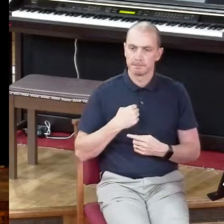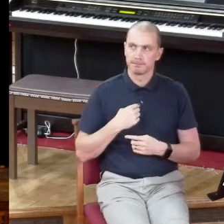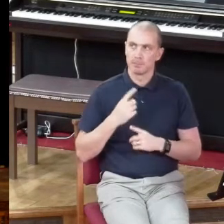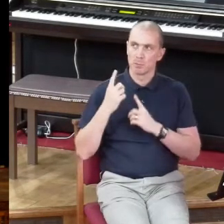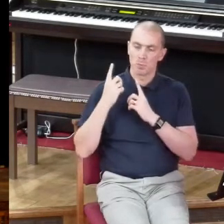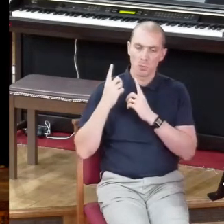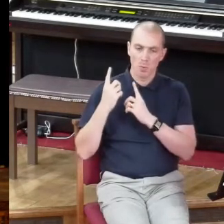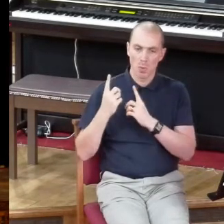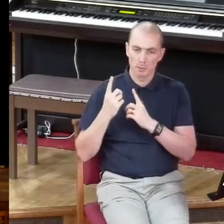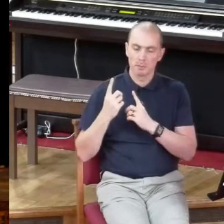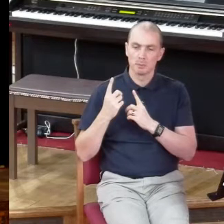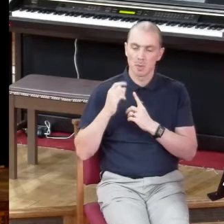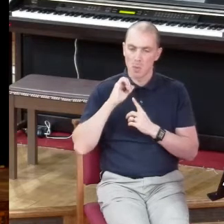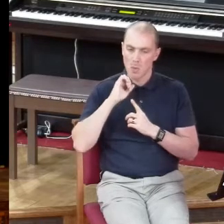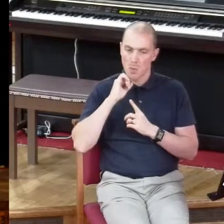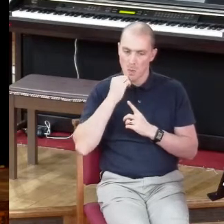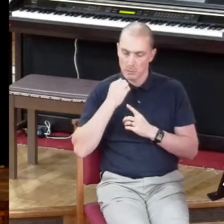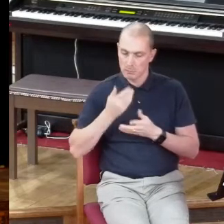that day.